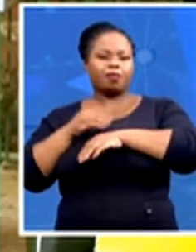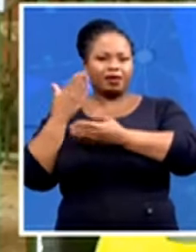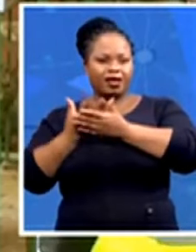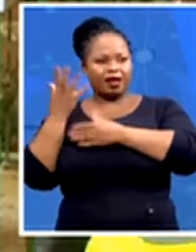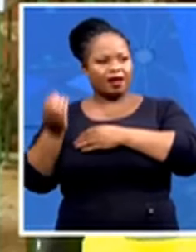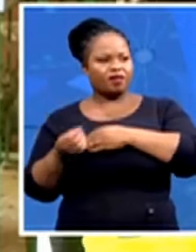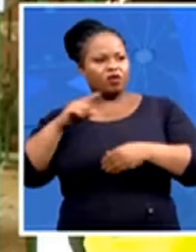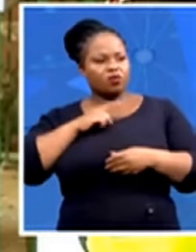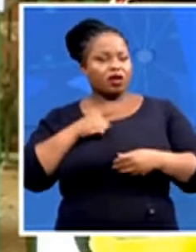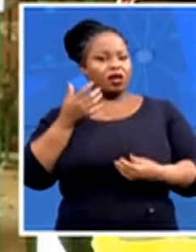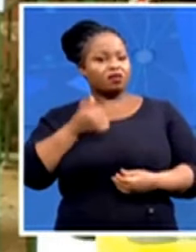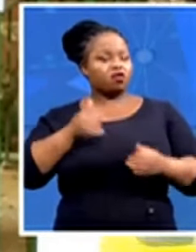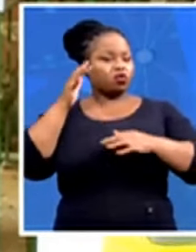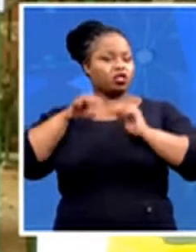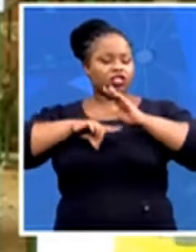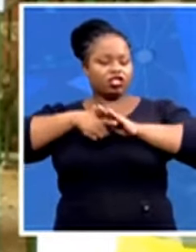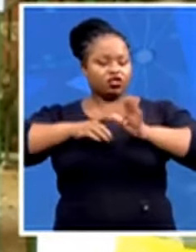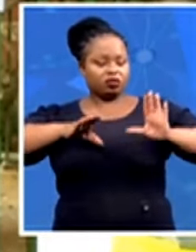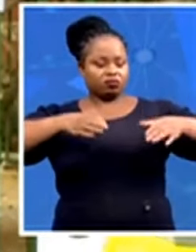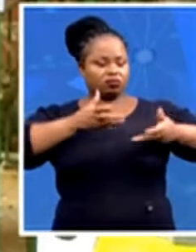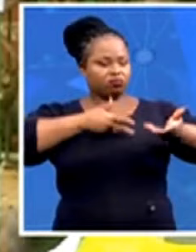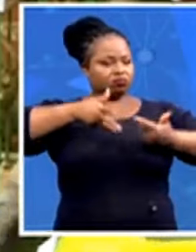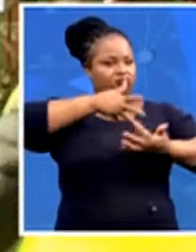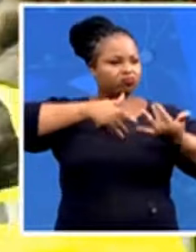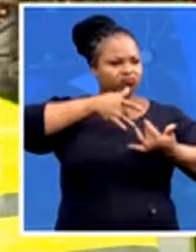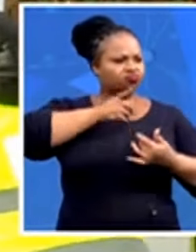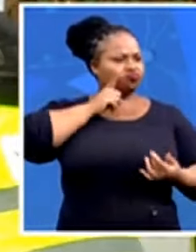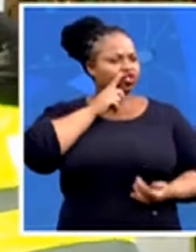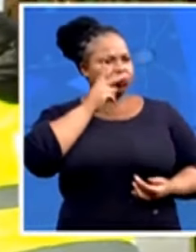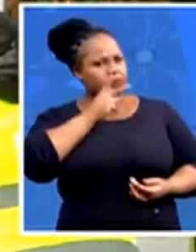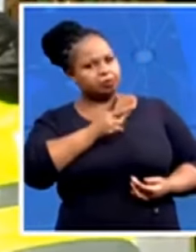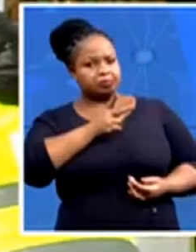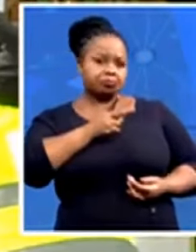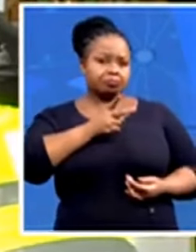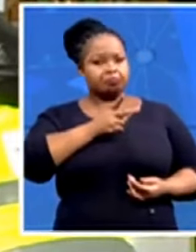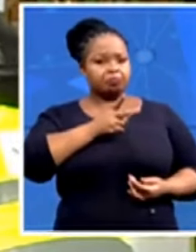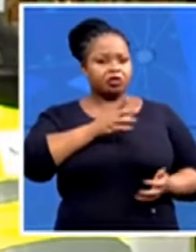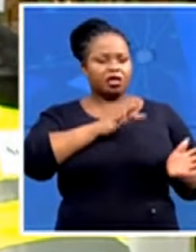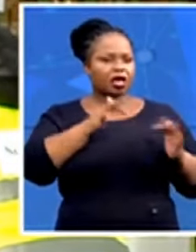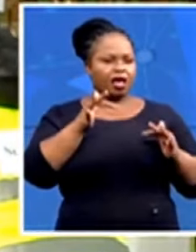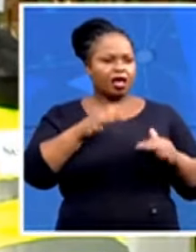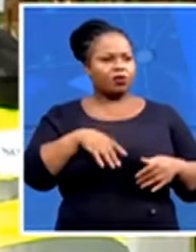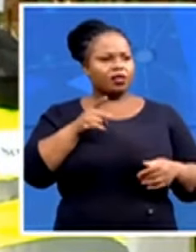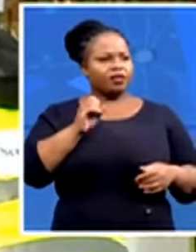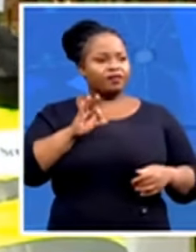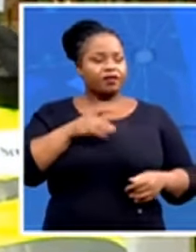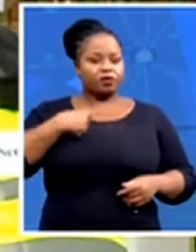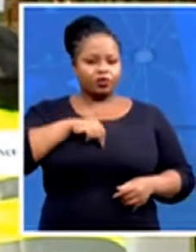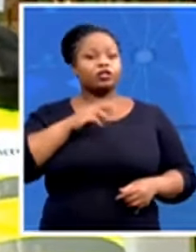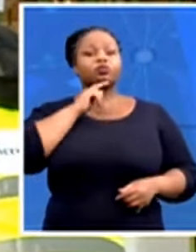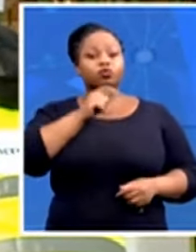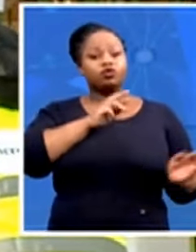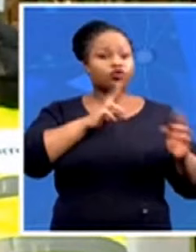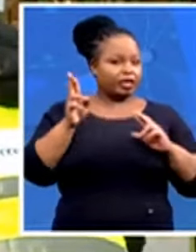to establish as to whether to indicate whether are we indeed ready to each school to indicate and give